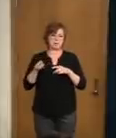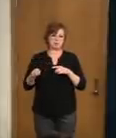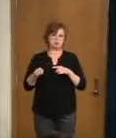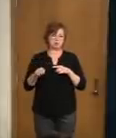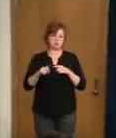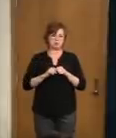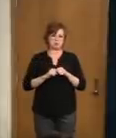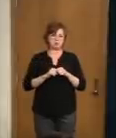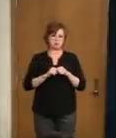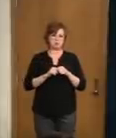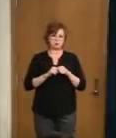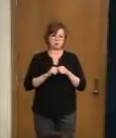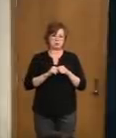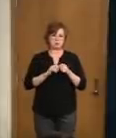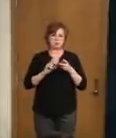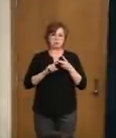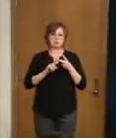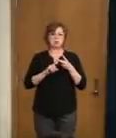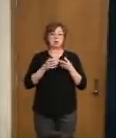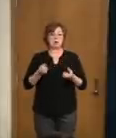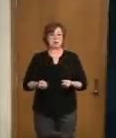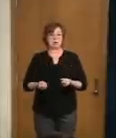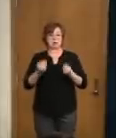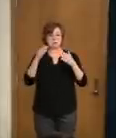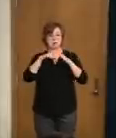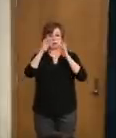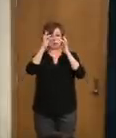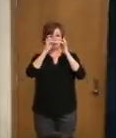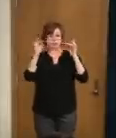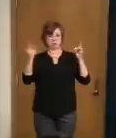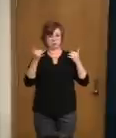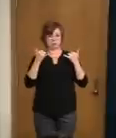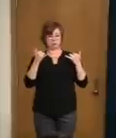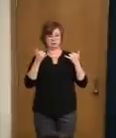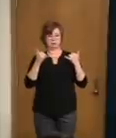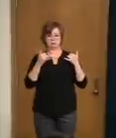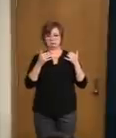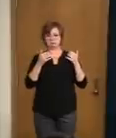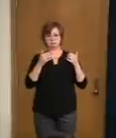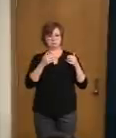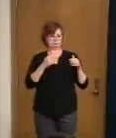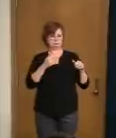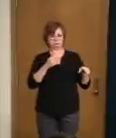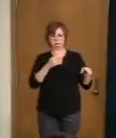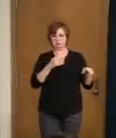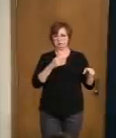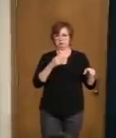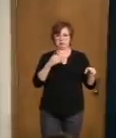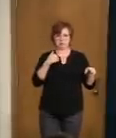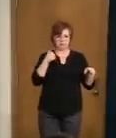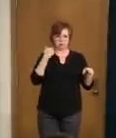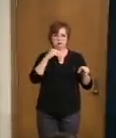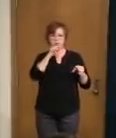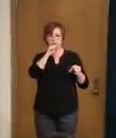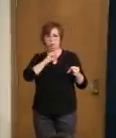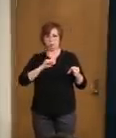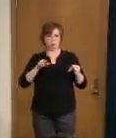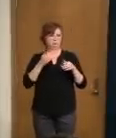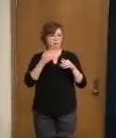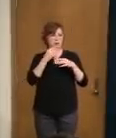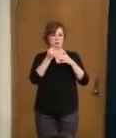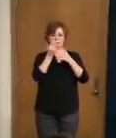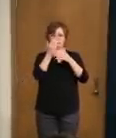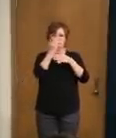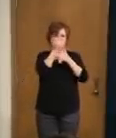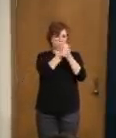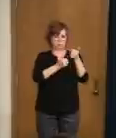at our current hospitalizations, again, we have hospitalizations in every age range, but certainly they increase